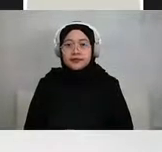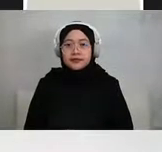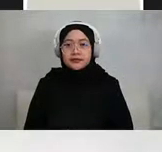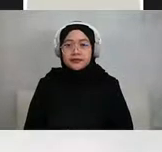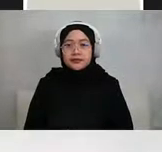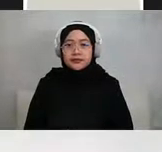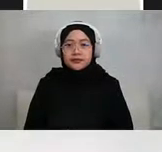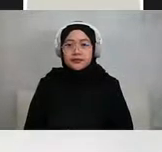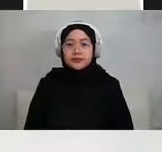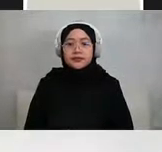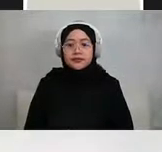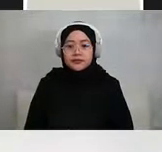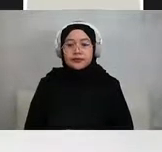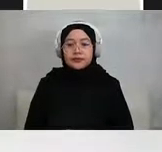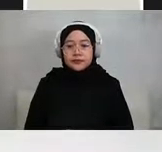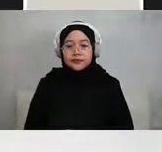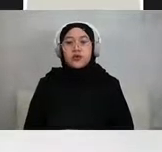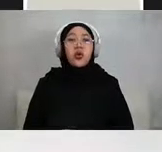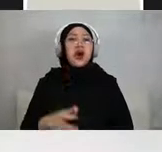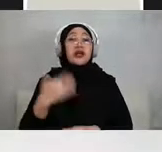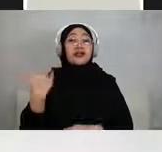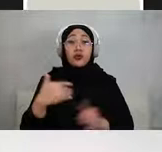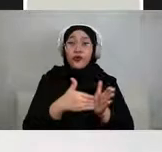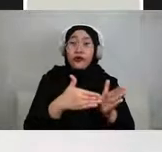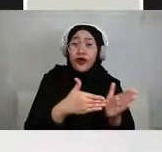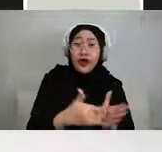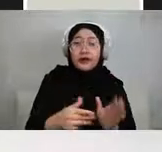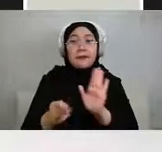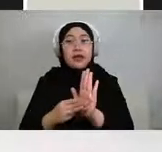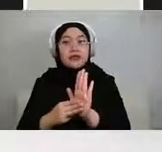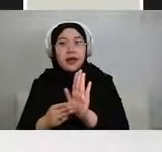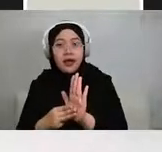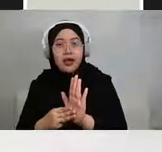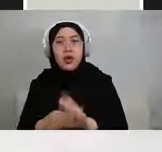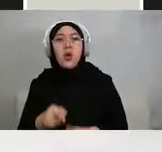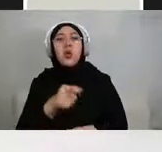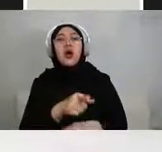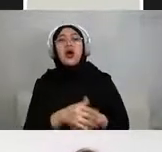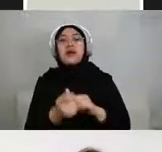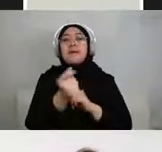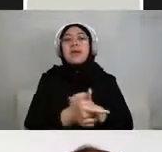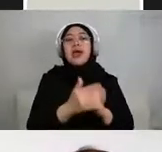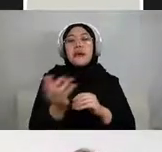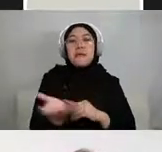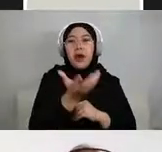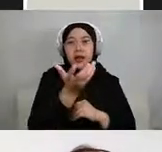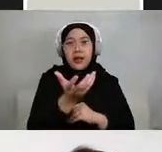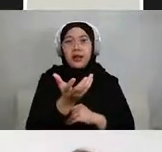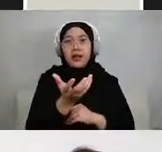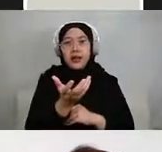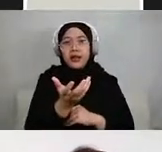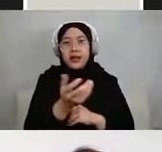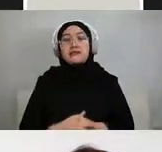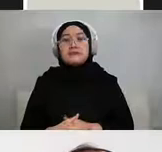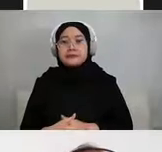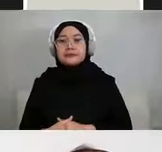to meet these challenges, cost of operation increases the viability. In fact, in India, there is again one thing. For the city bus